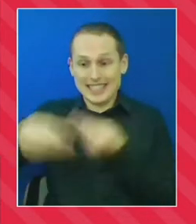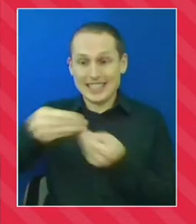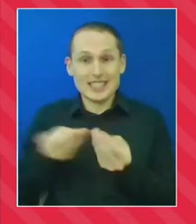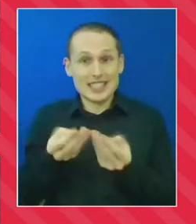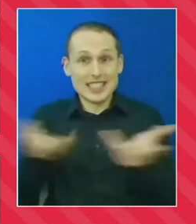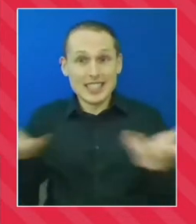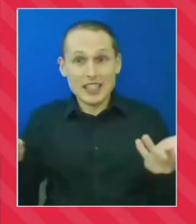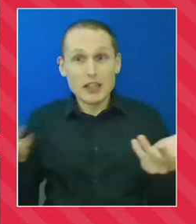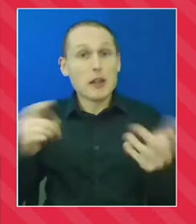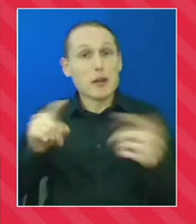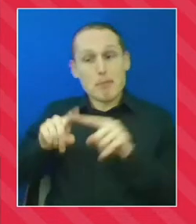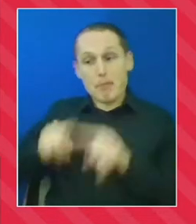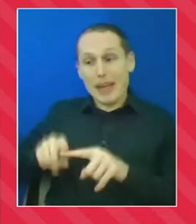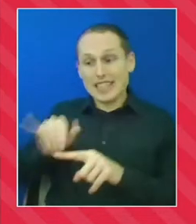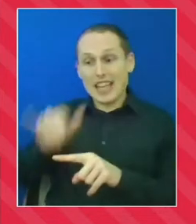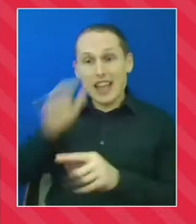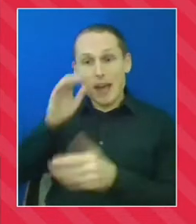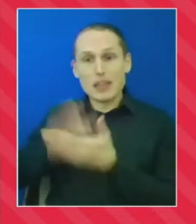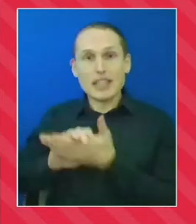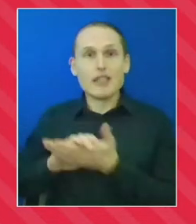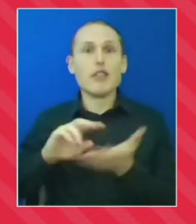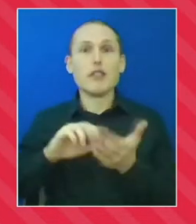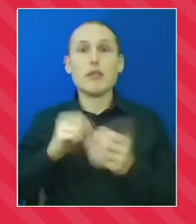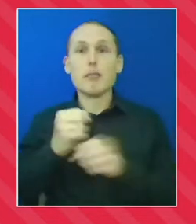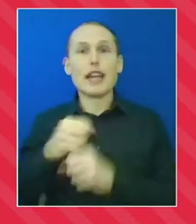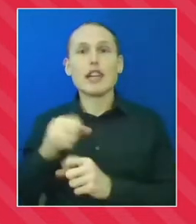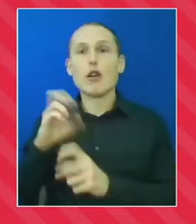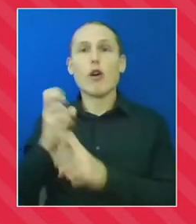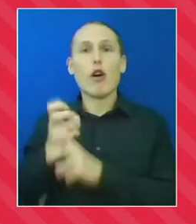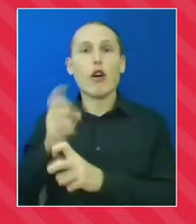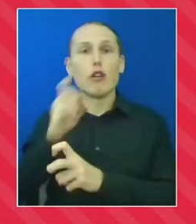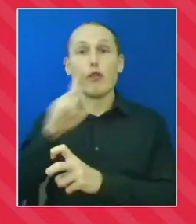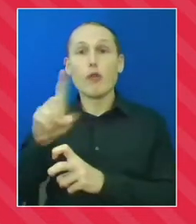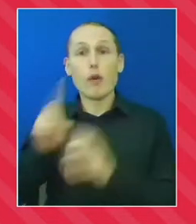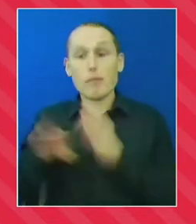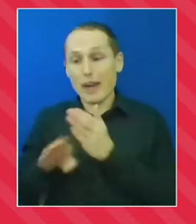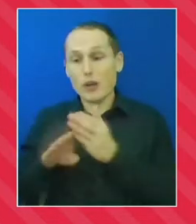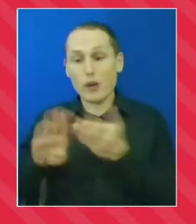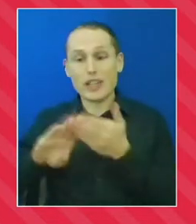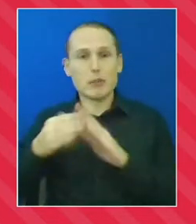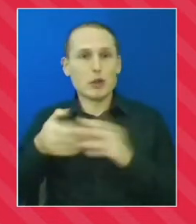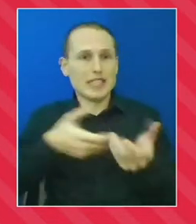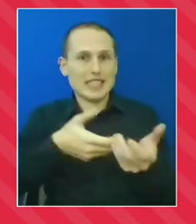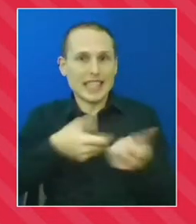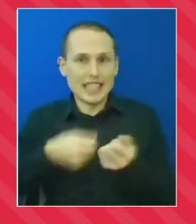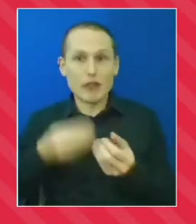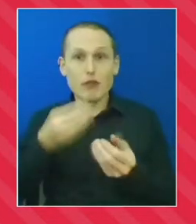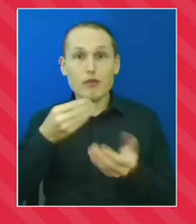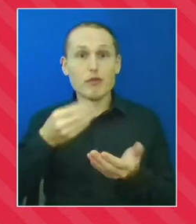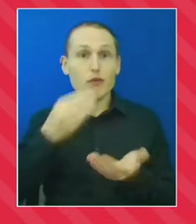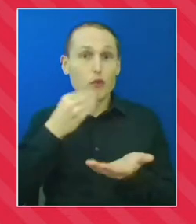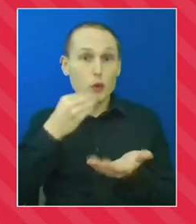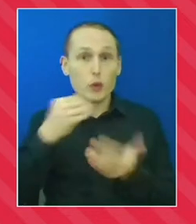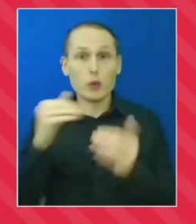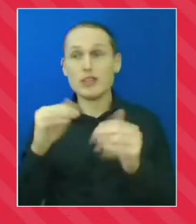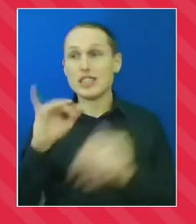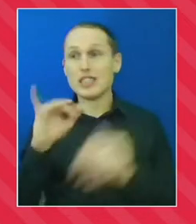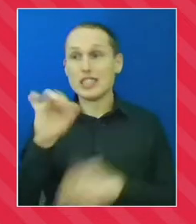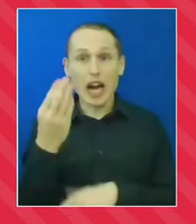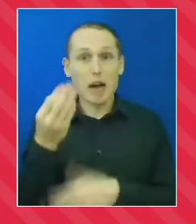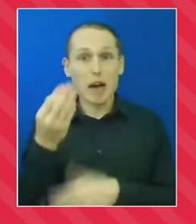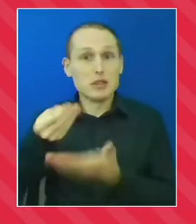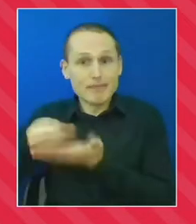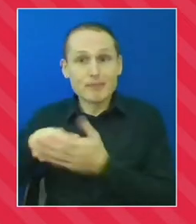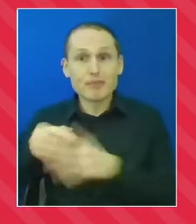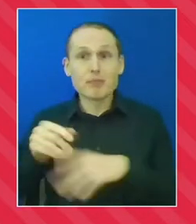quality food, education, jobs, and the list goes on. And so what that means practically is that structural racism harms